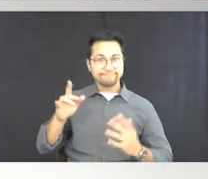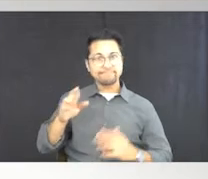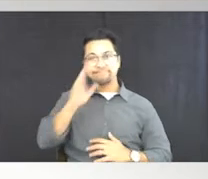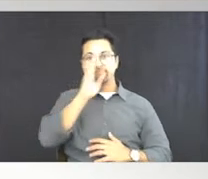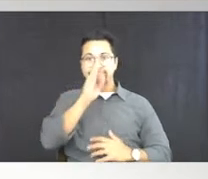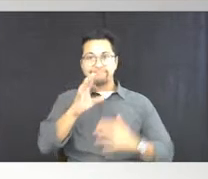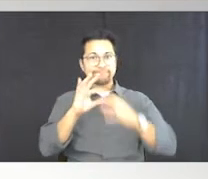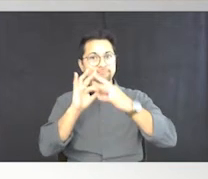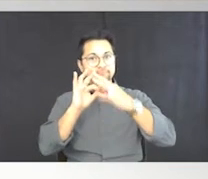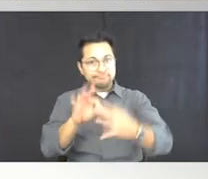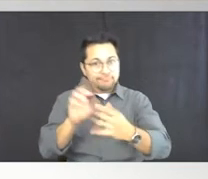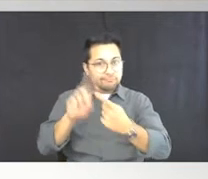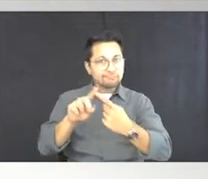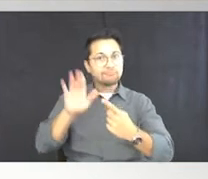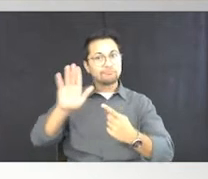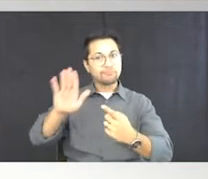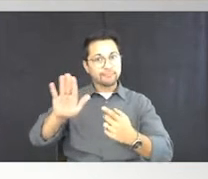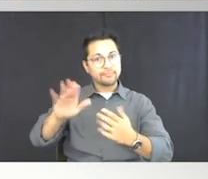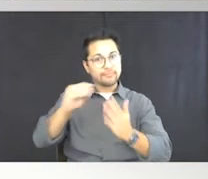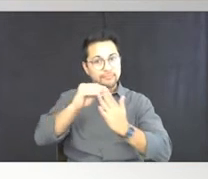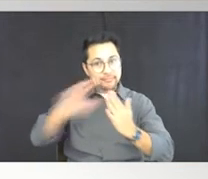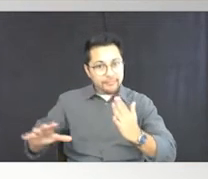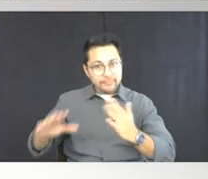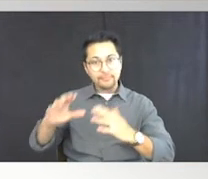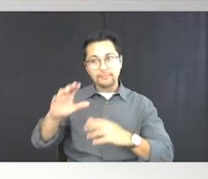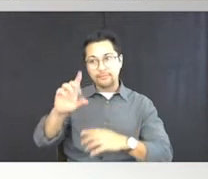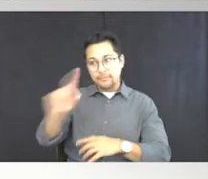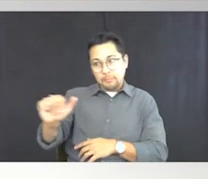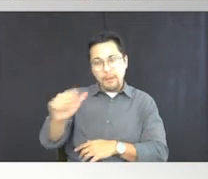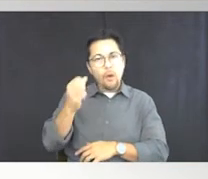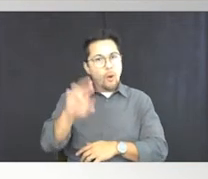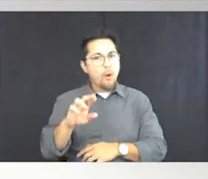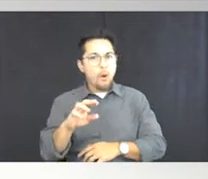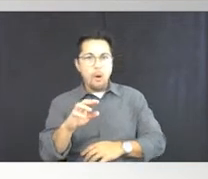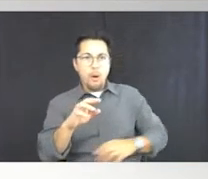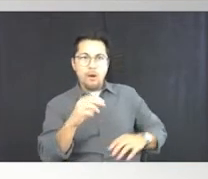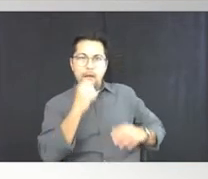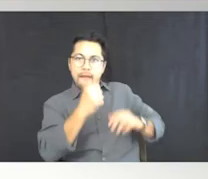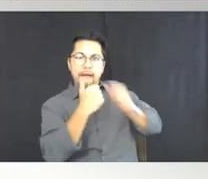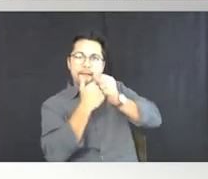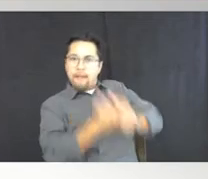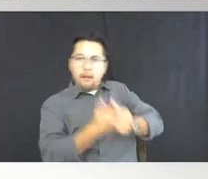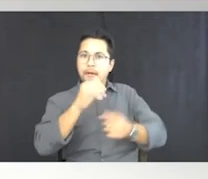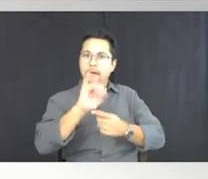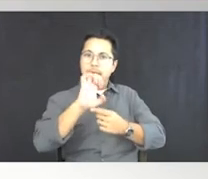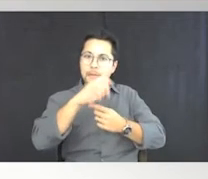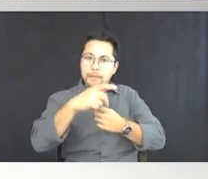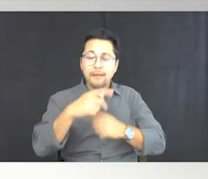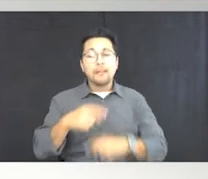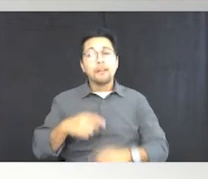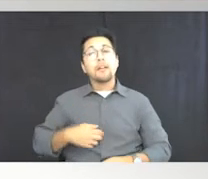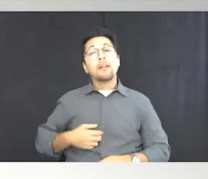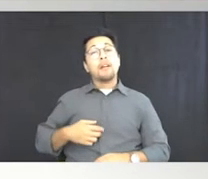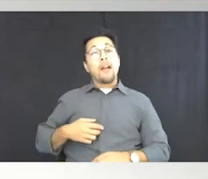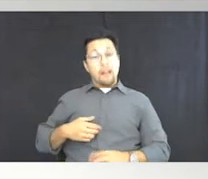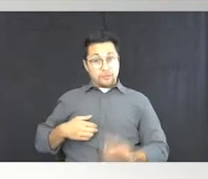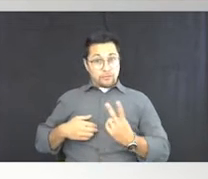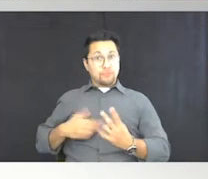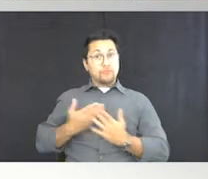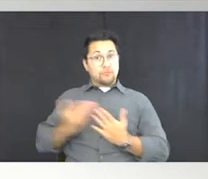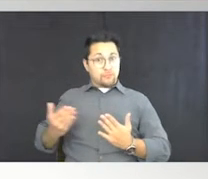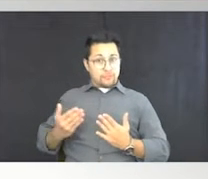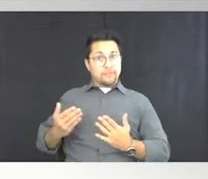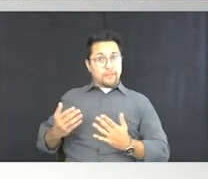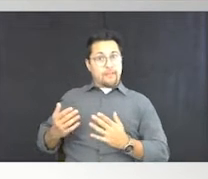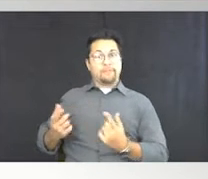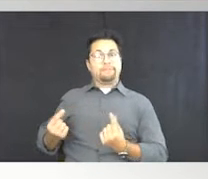directly related to the student's disability or it was a failure to implement the IEP, two things have to happen.